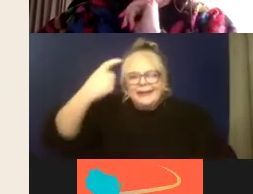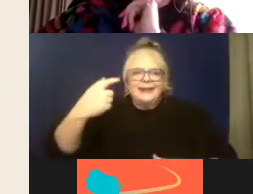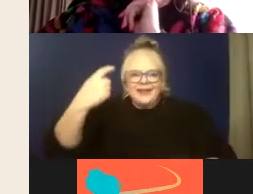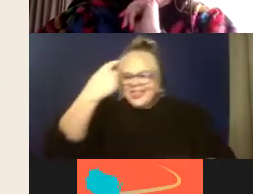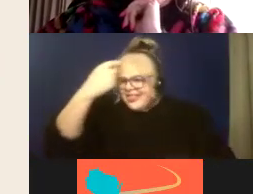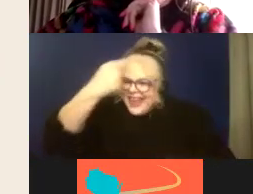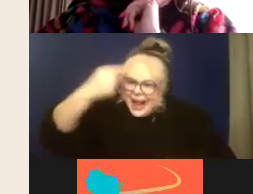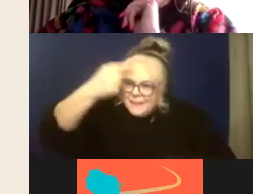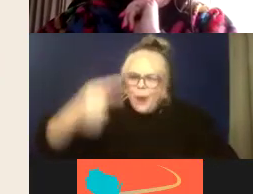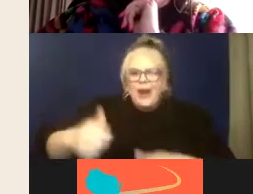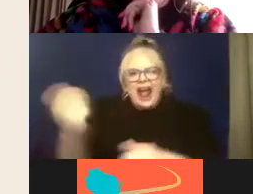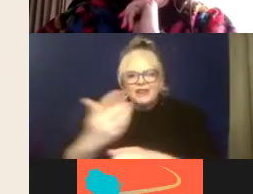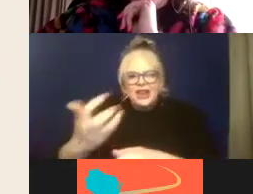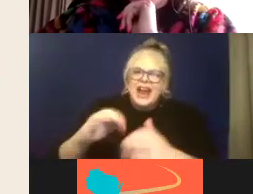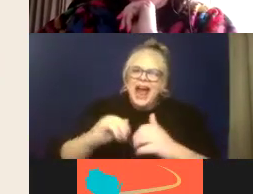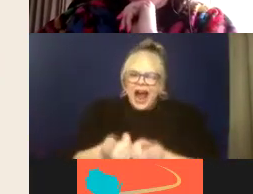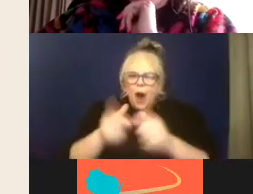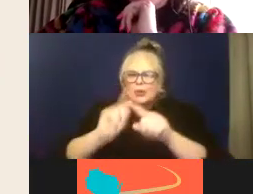media and how we communicate with one another.